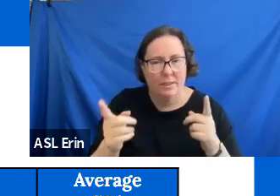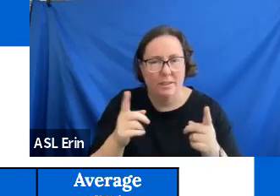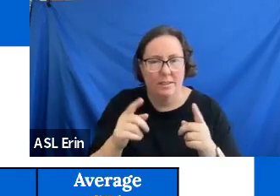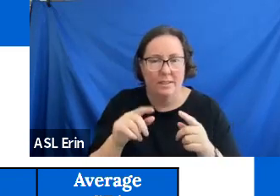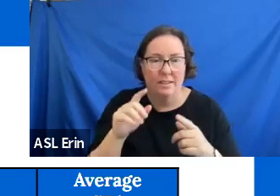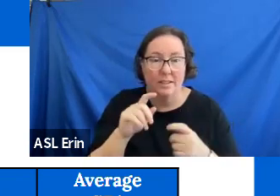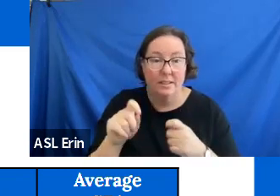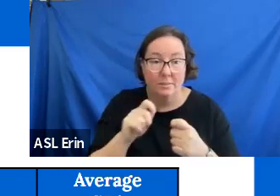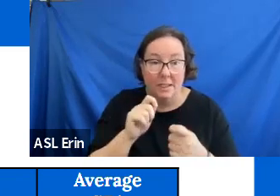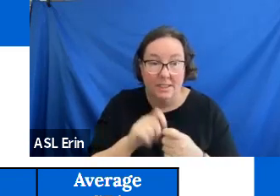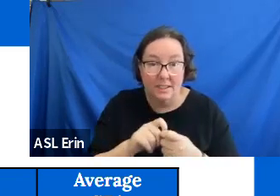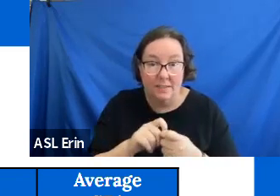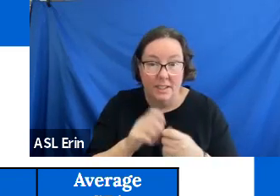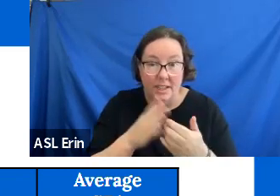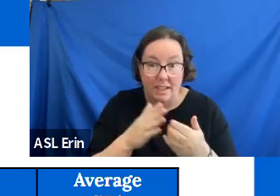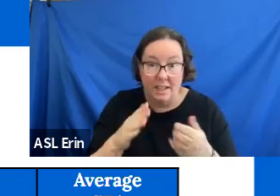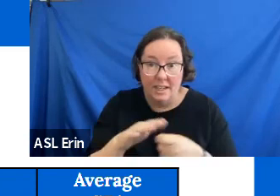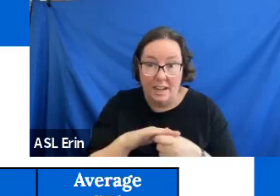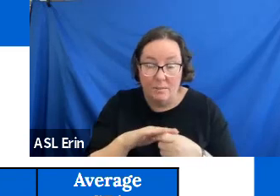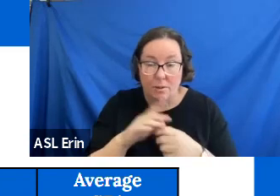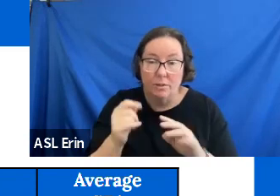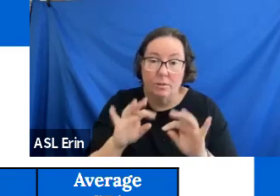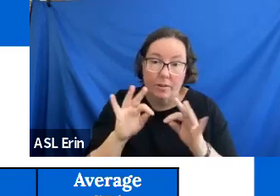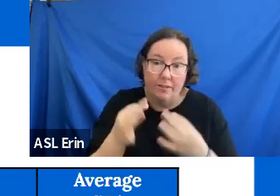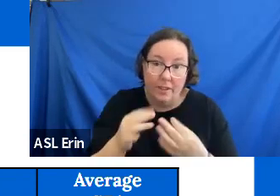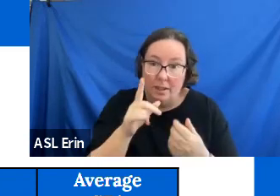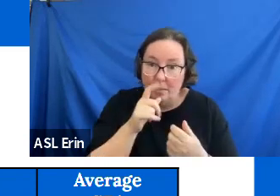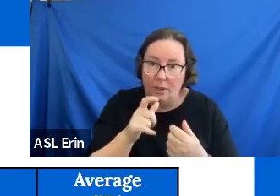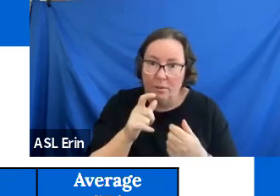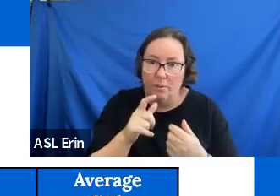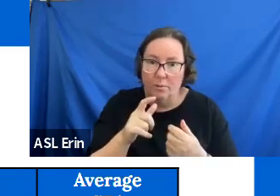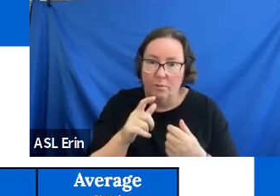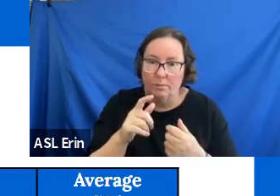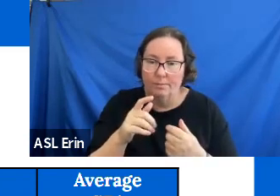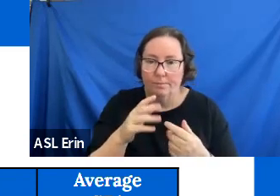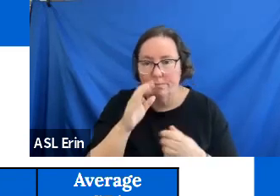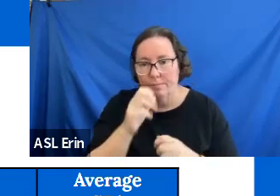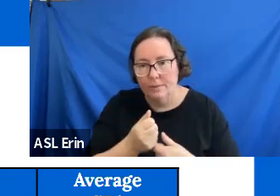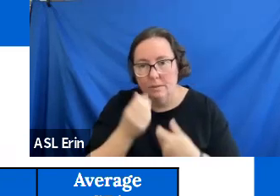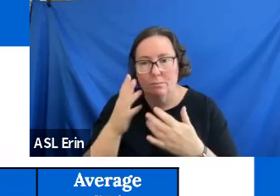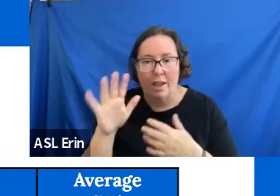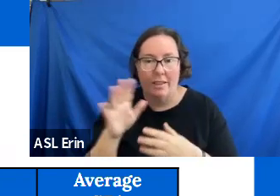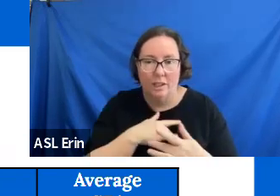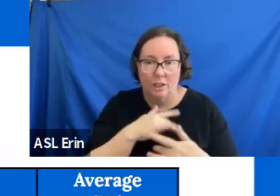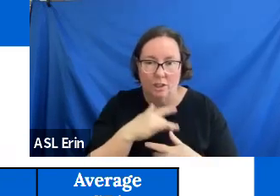maybe specific neighborhoods of families who've articulated some concerns.